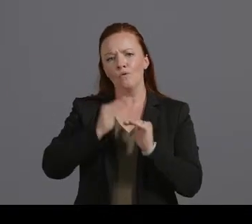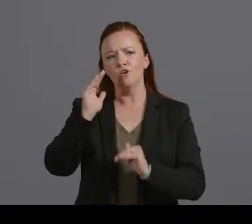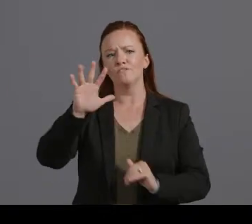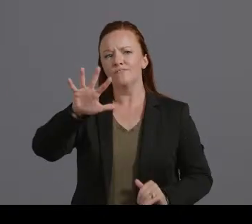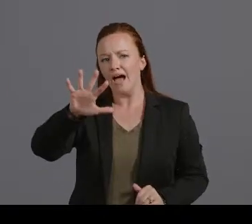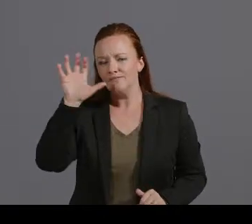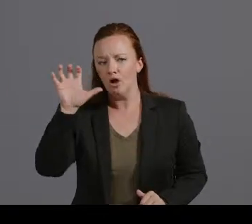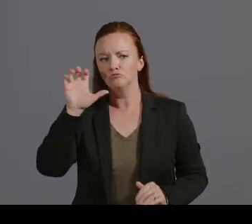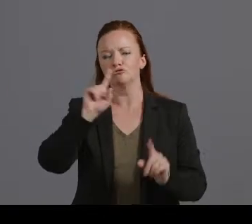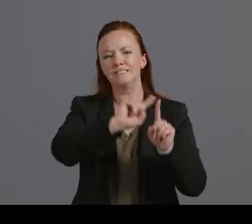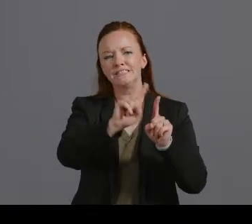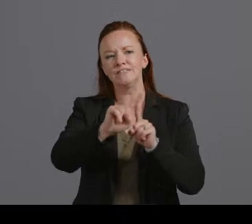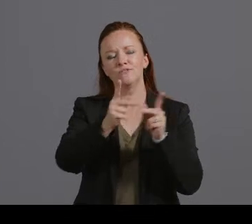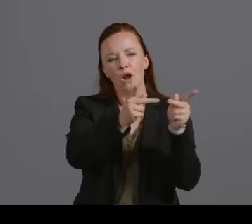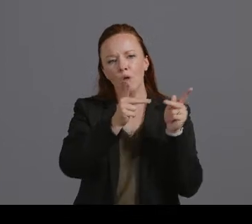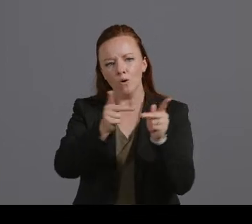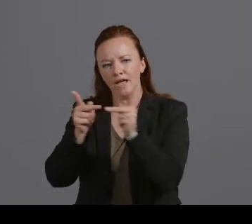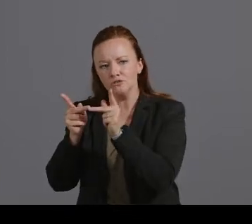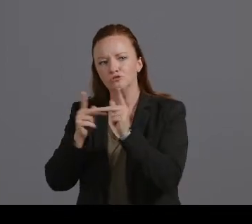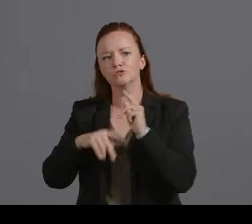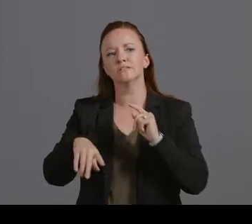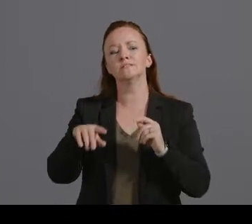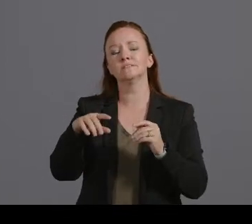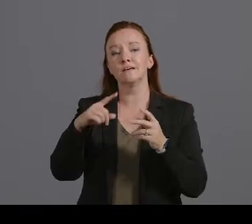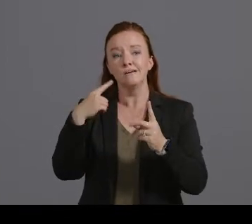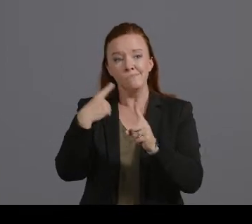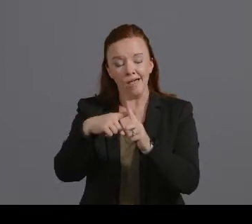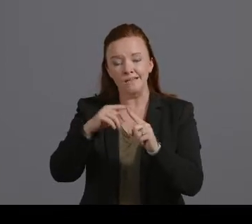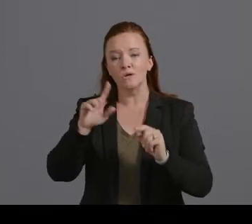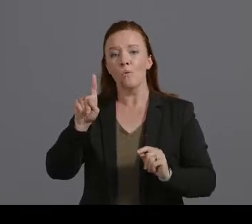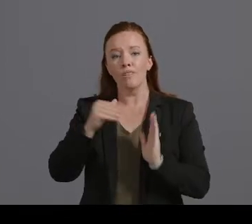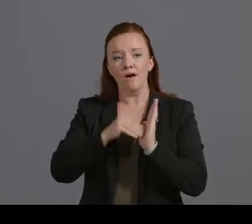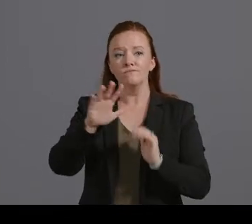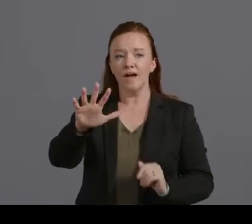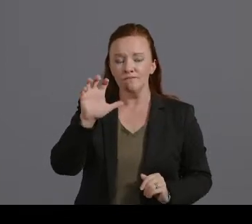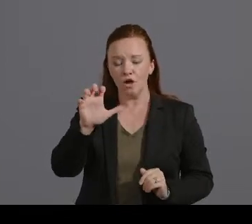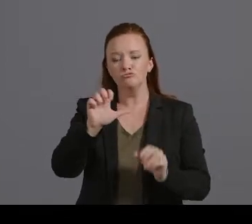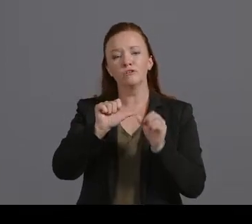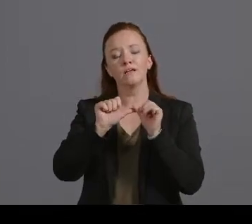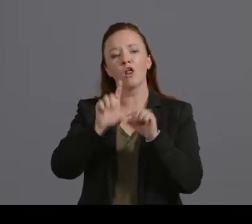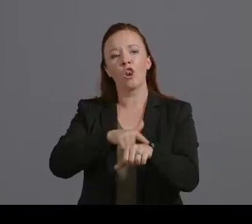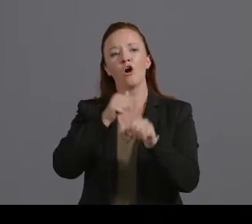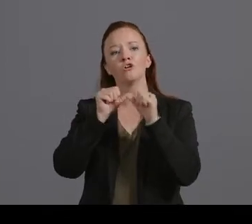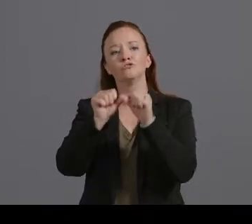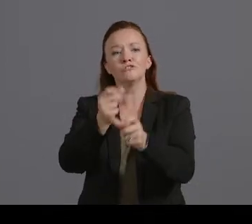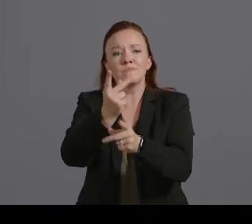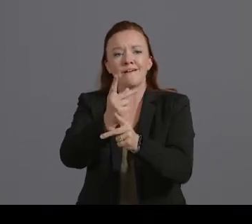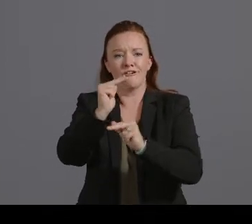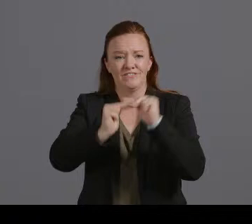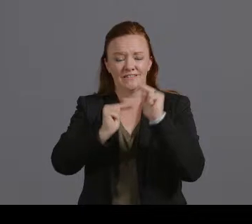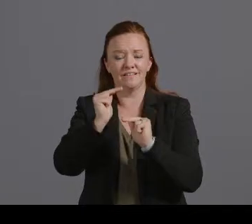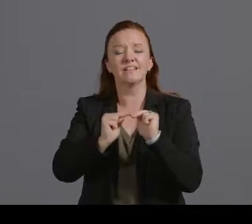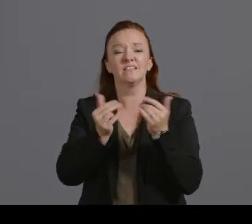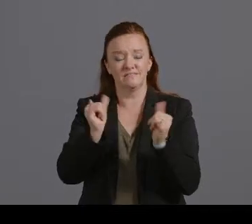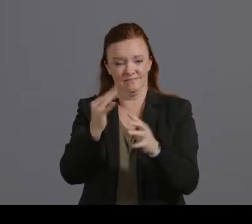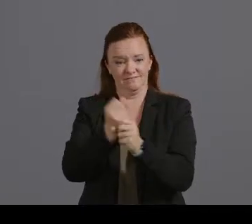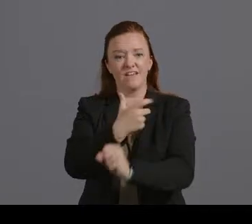over 1,500 long-term care facilities that continue to receive vaccinations. They've provided